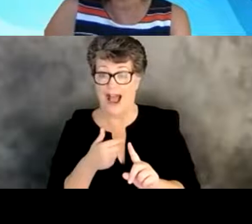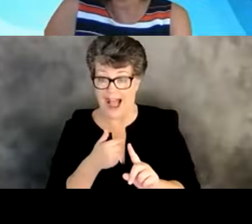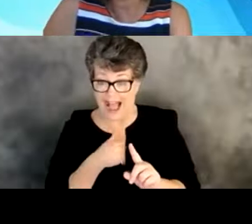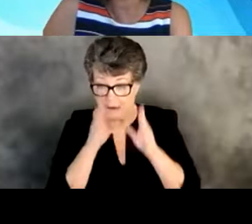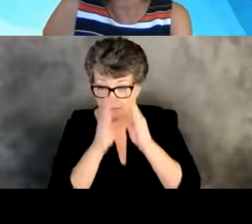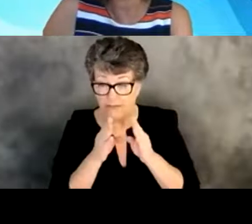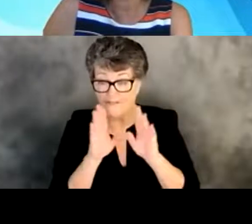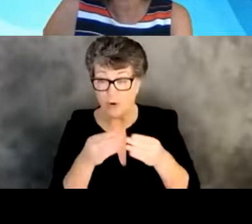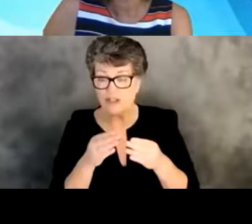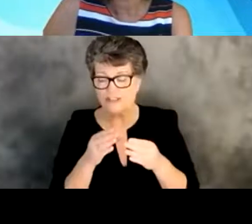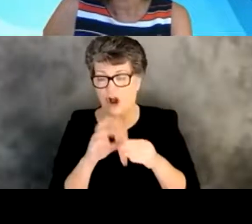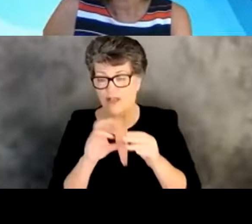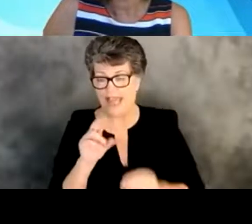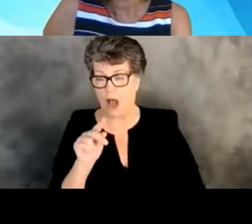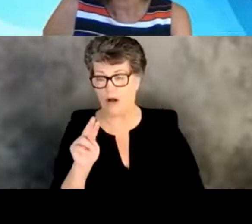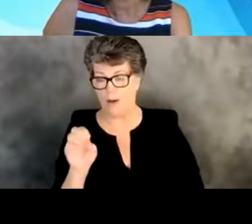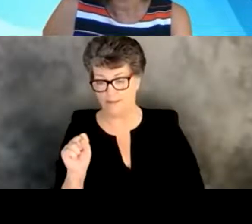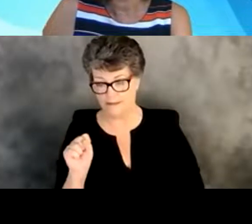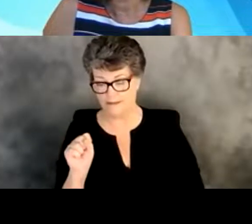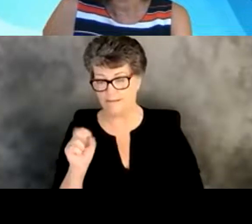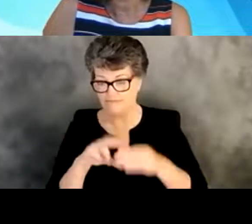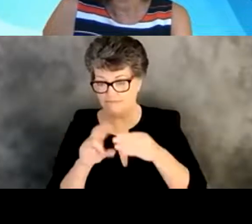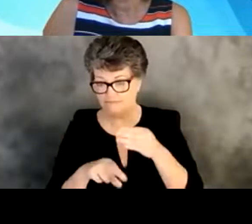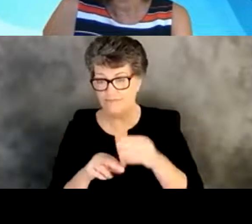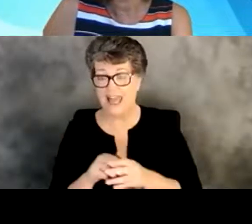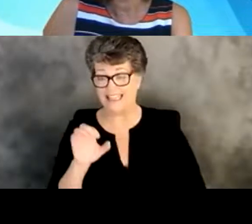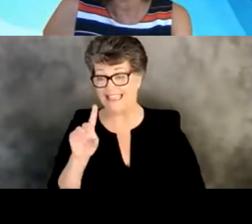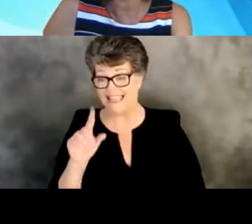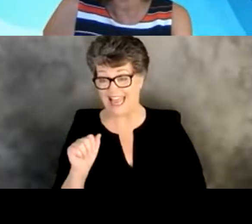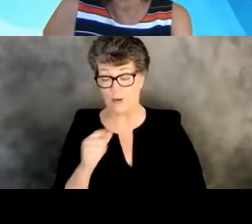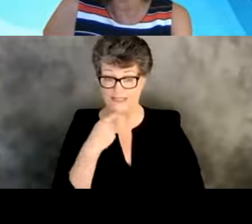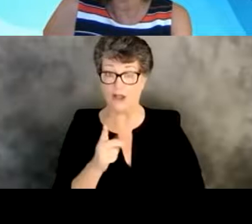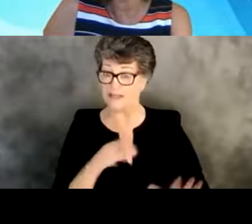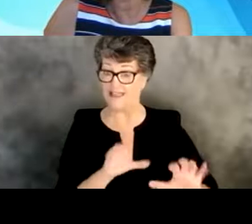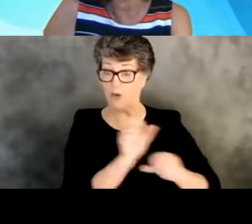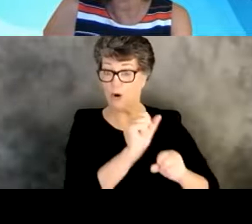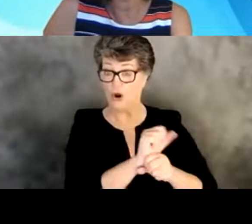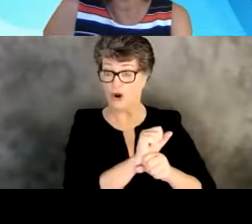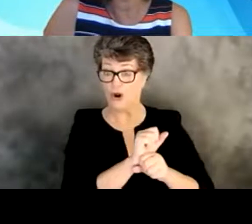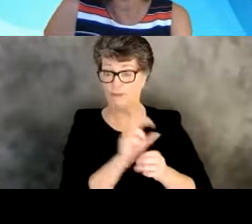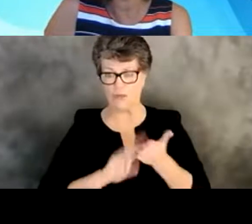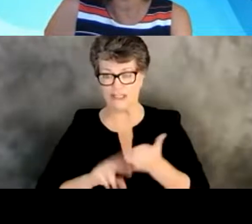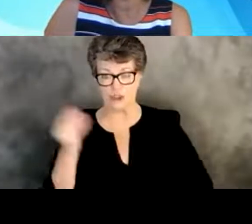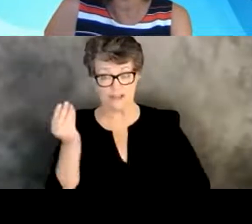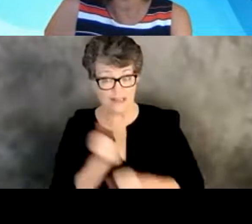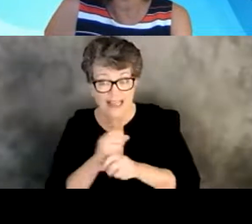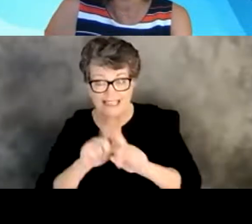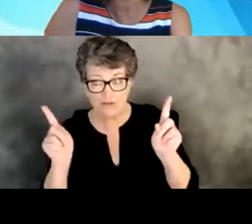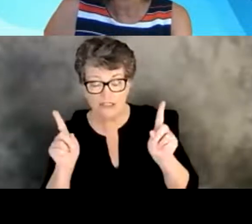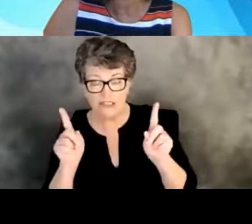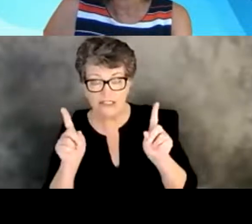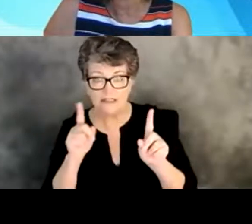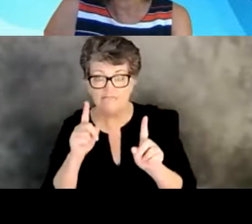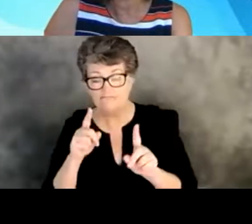on the outcomes report. You know, at CDA, we can tell you if we did the work, but we need that research powerhouse to tell you if it made a difference. And so working with